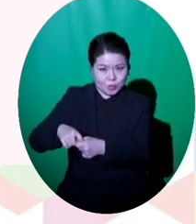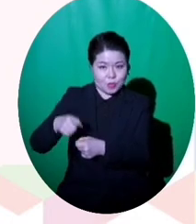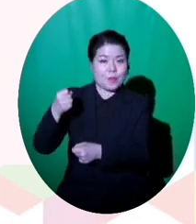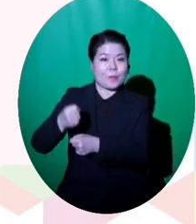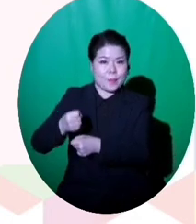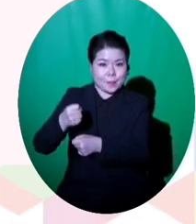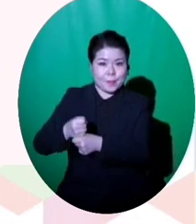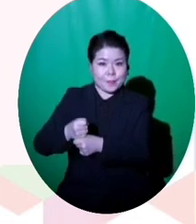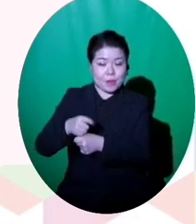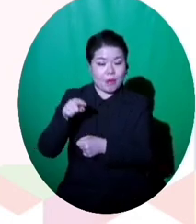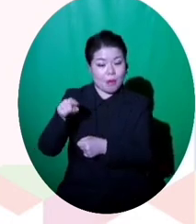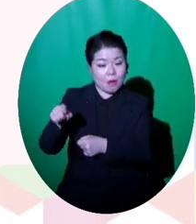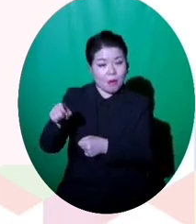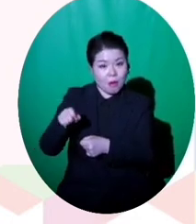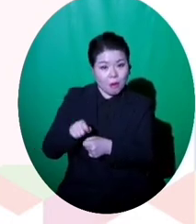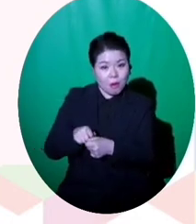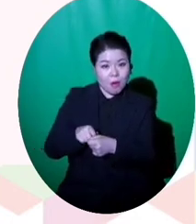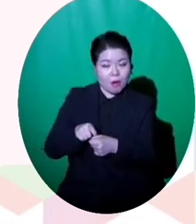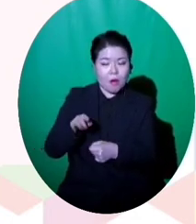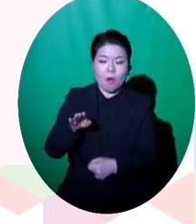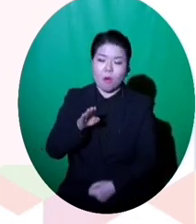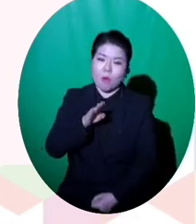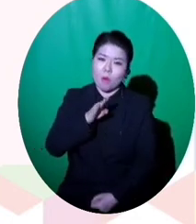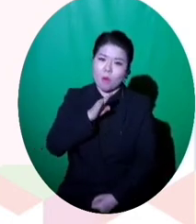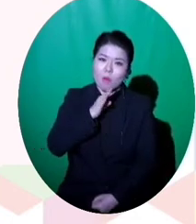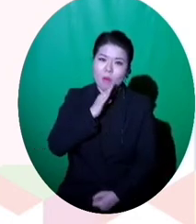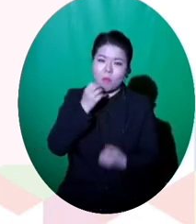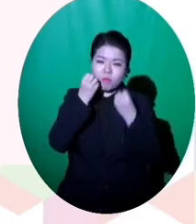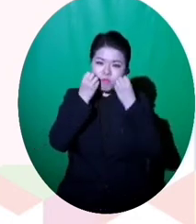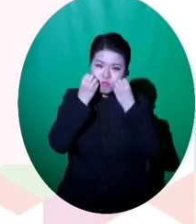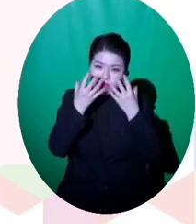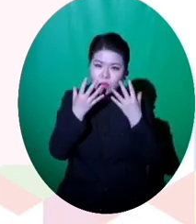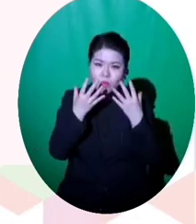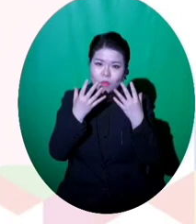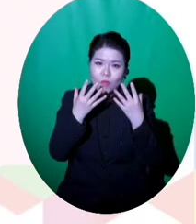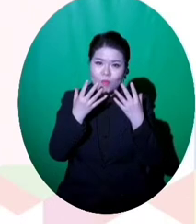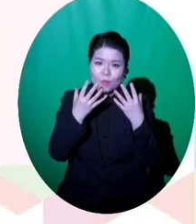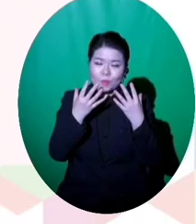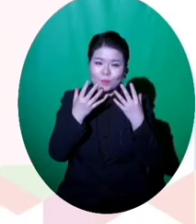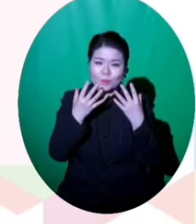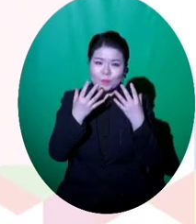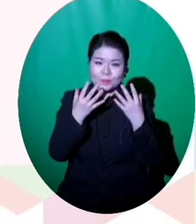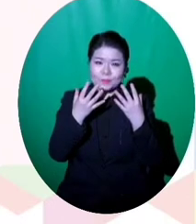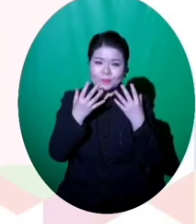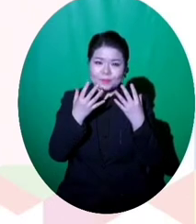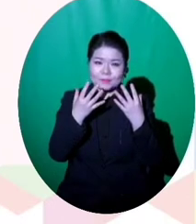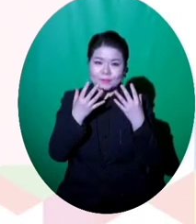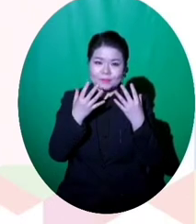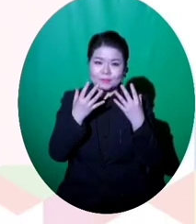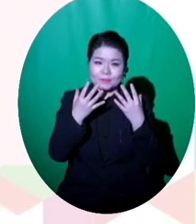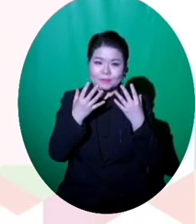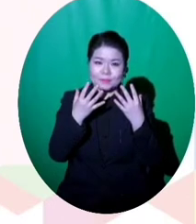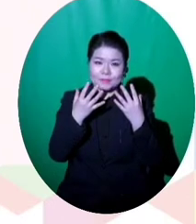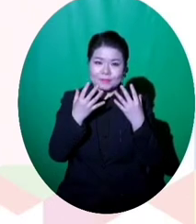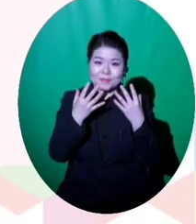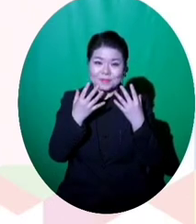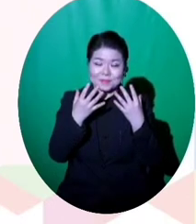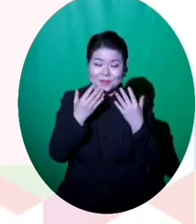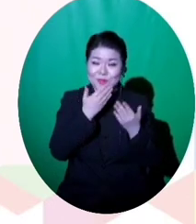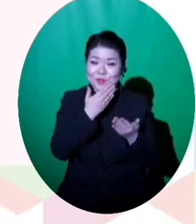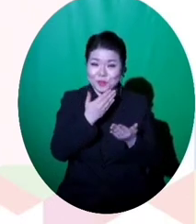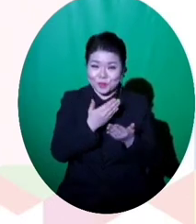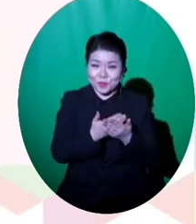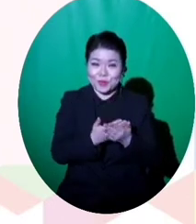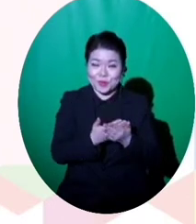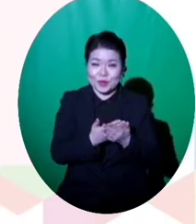of the, you know, outcast of the academia and the kind of counterculture. But the